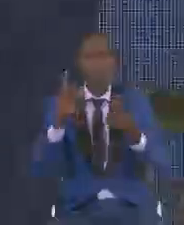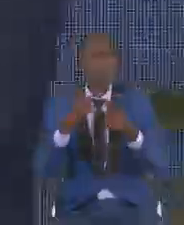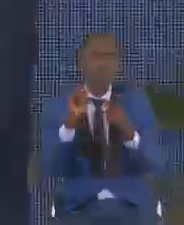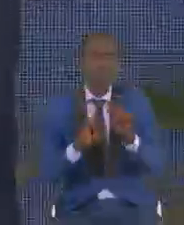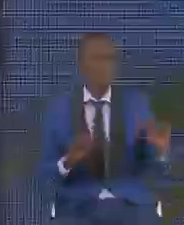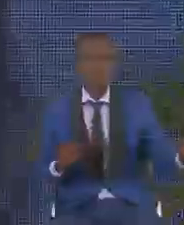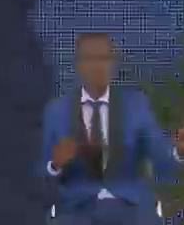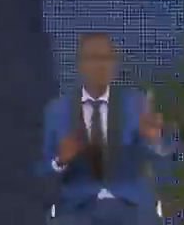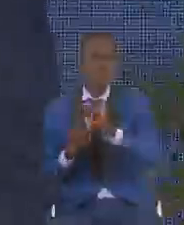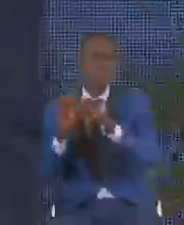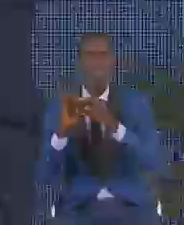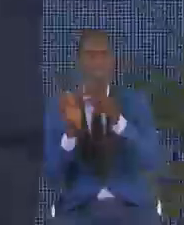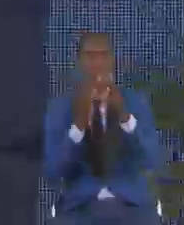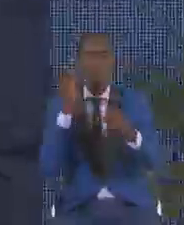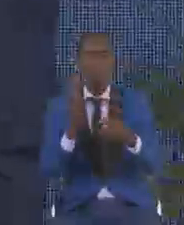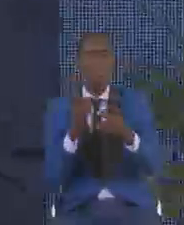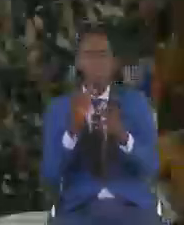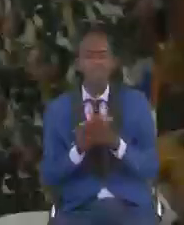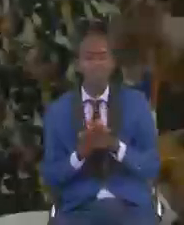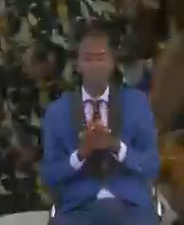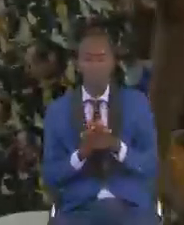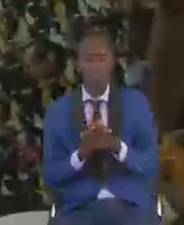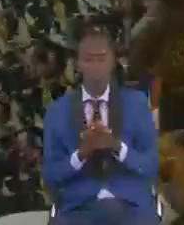everyone in Jesus' name. Amen.